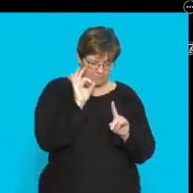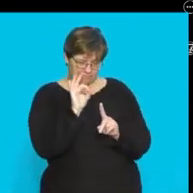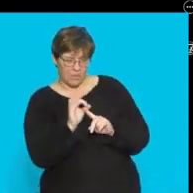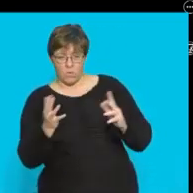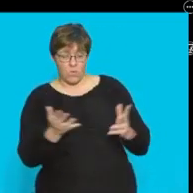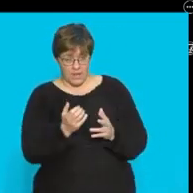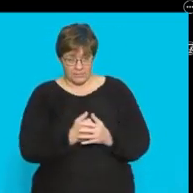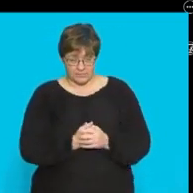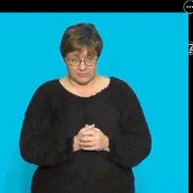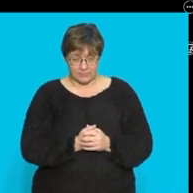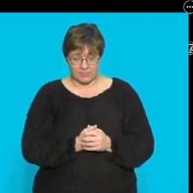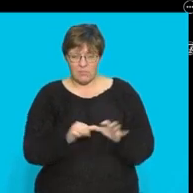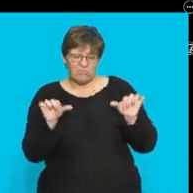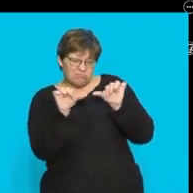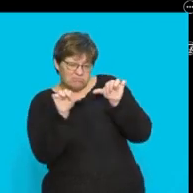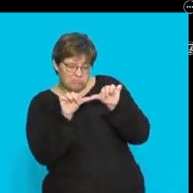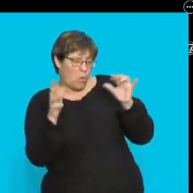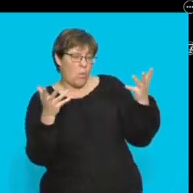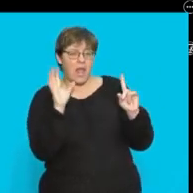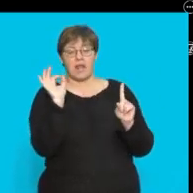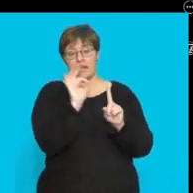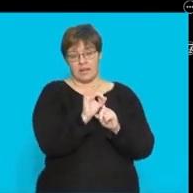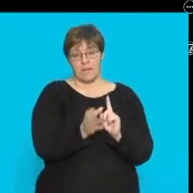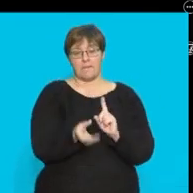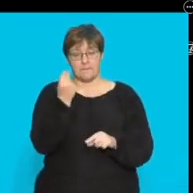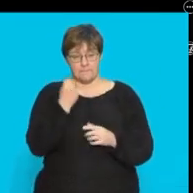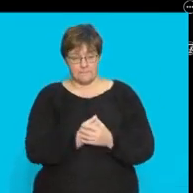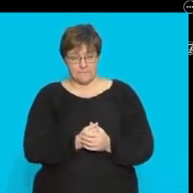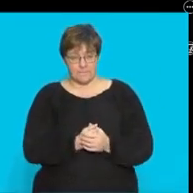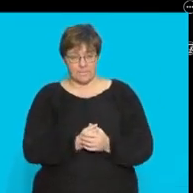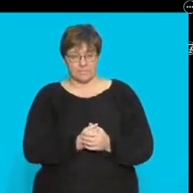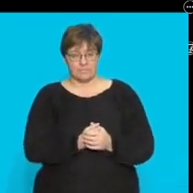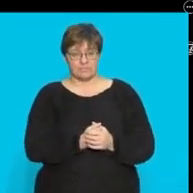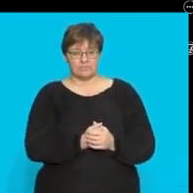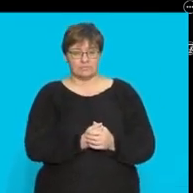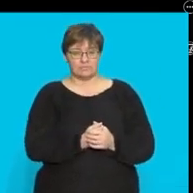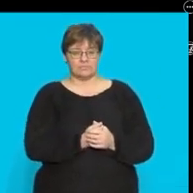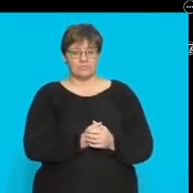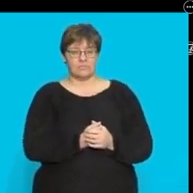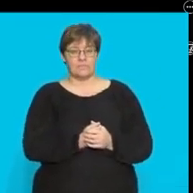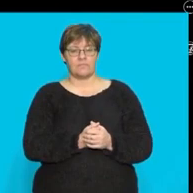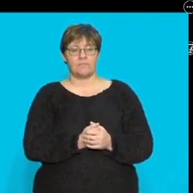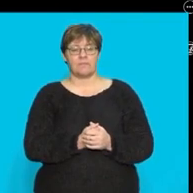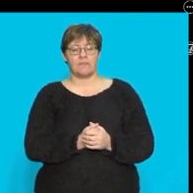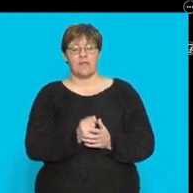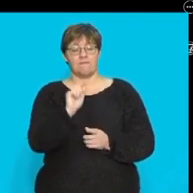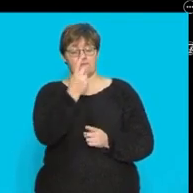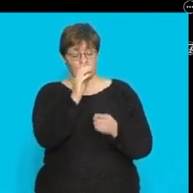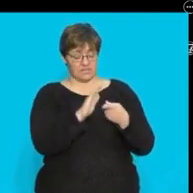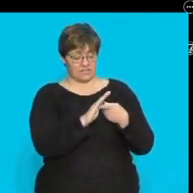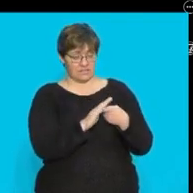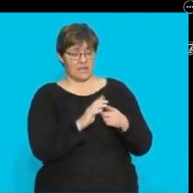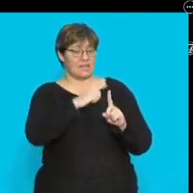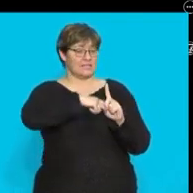and figure out approximately where it is going to be. Okay, so that was our first one, was